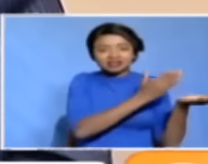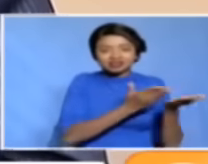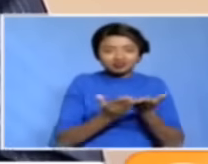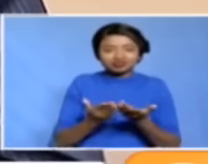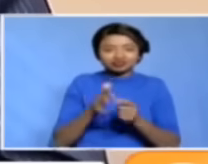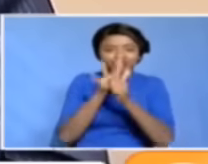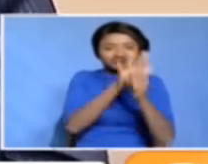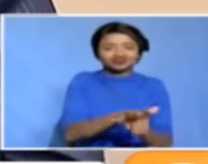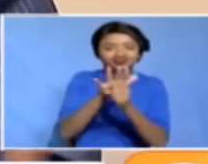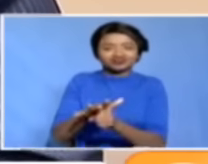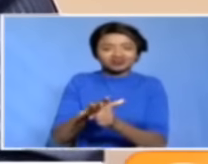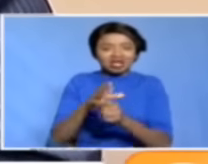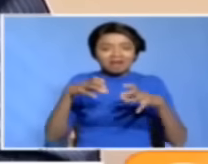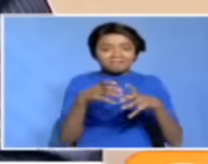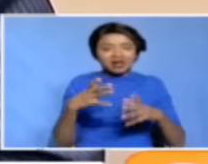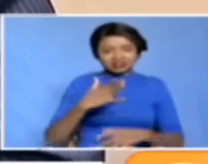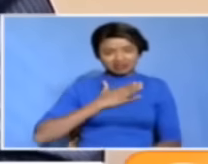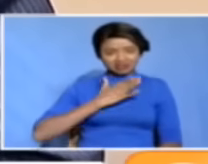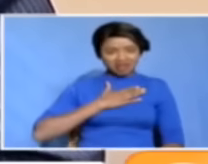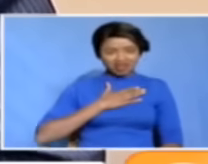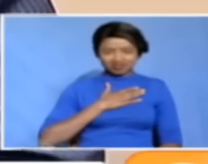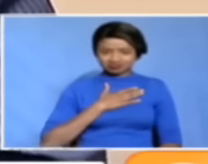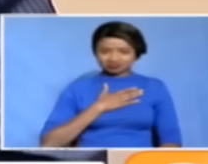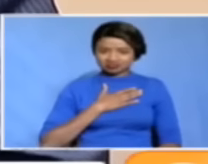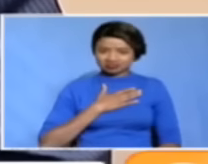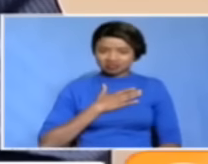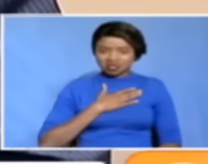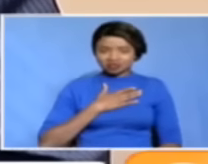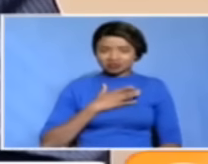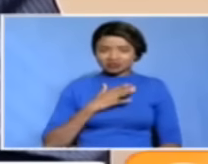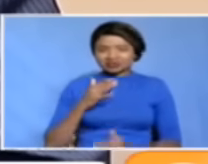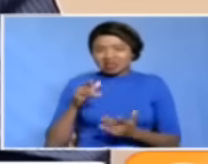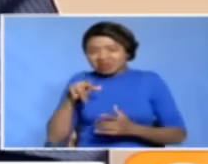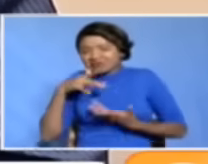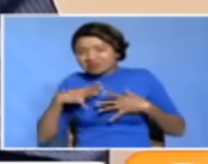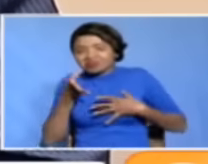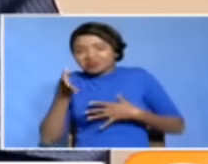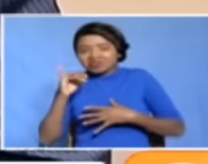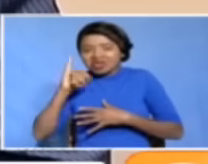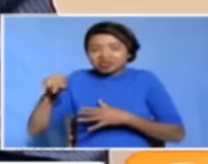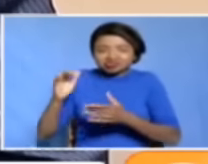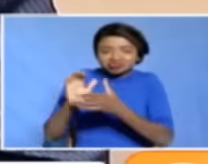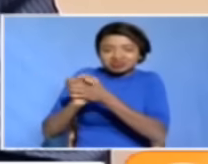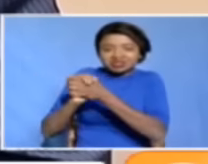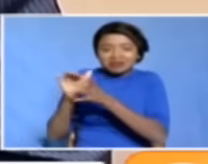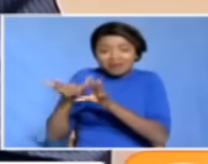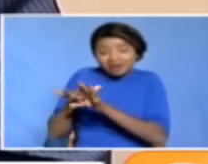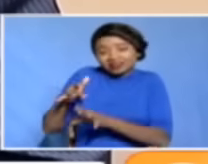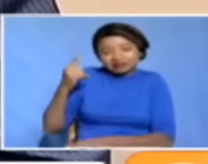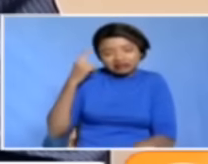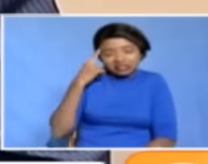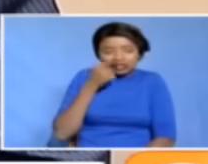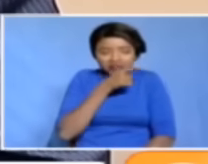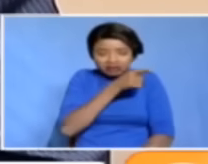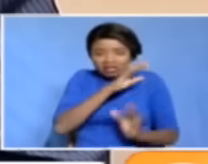to undermine our party. Mm-hmm. Then there are those who are in Jubilee, who view that the handshake